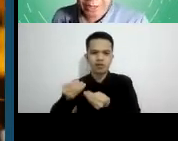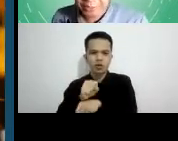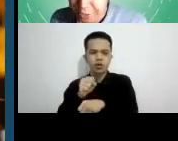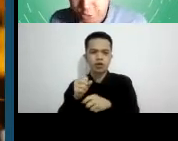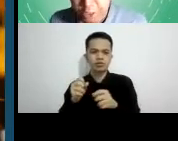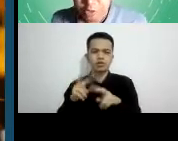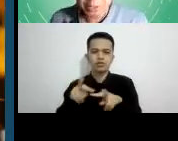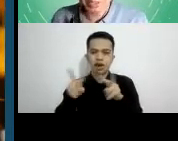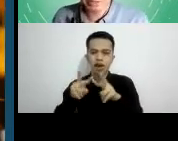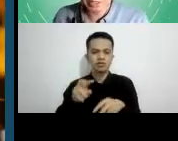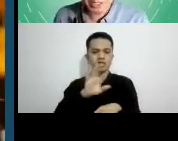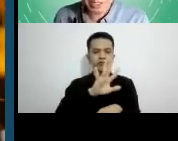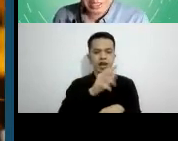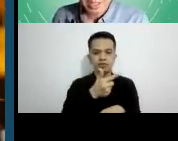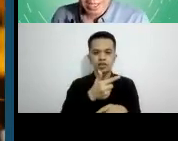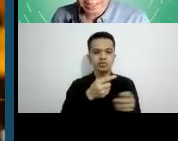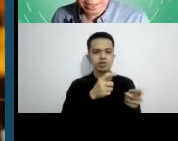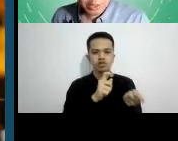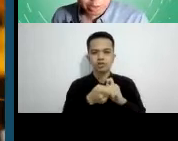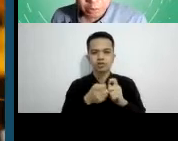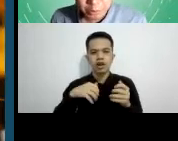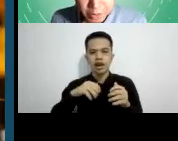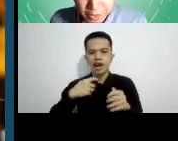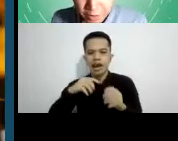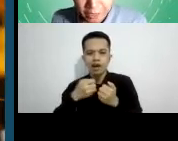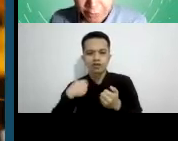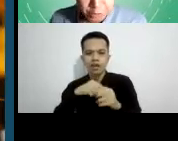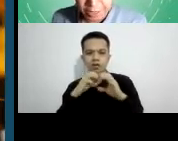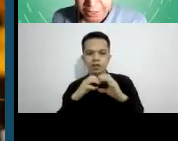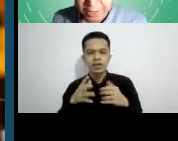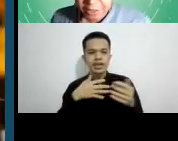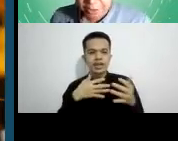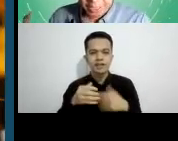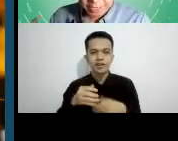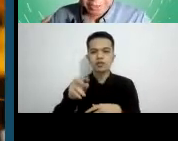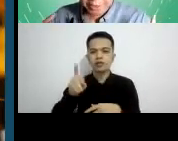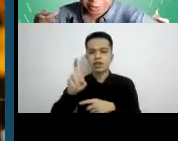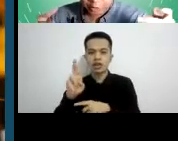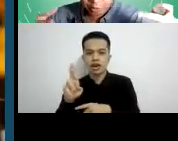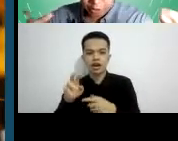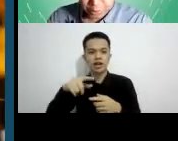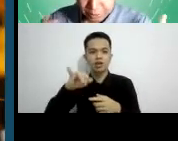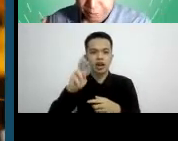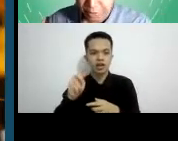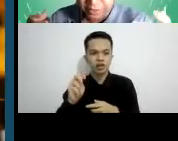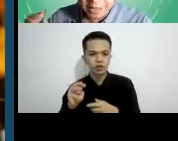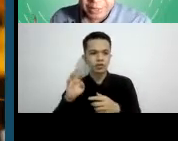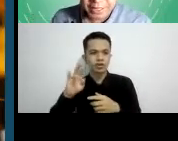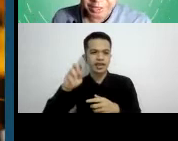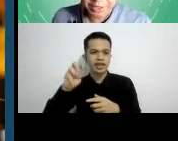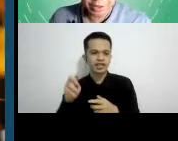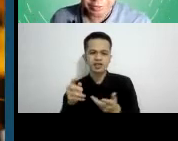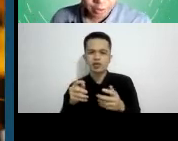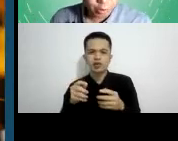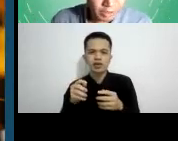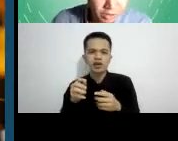value. 5G is transforming the way we communicate. And even quantum computing and virtual reality, they're shattering our perception of the